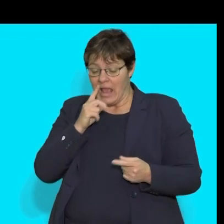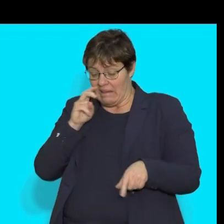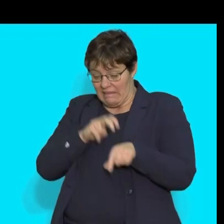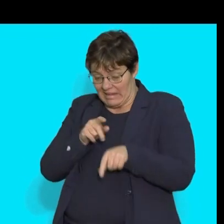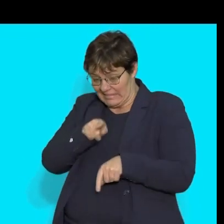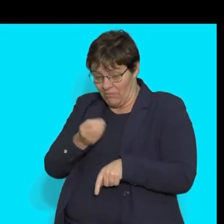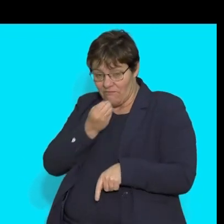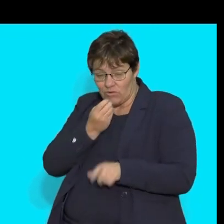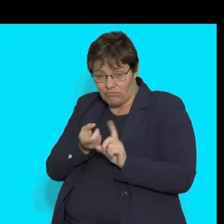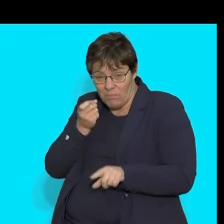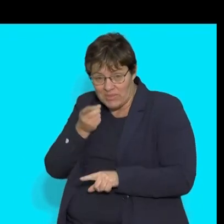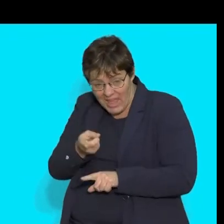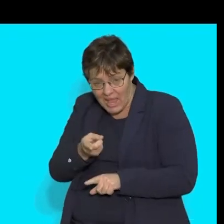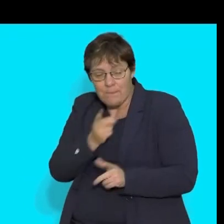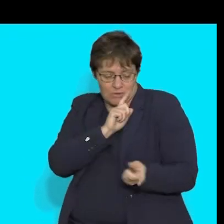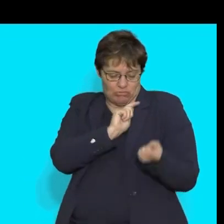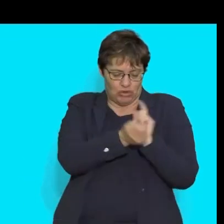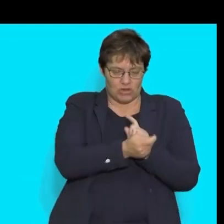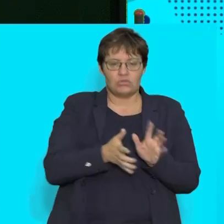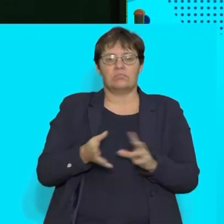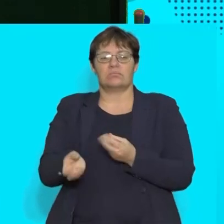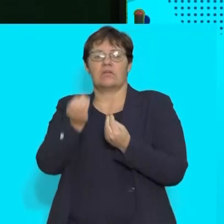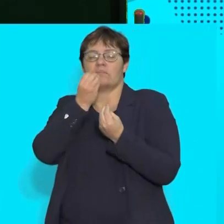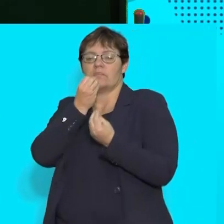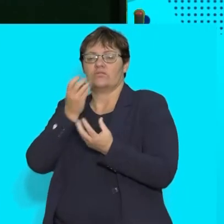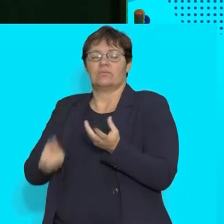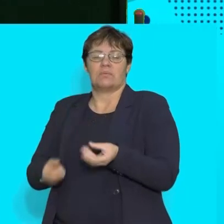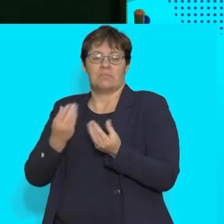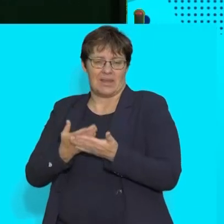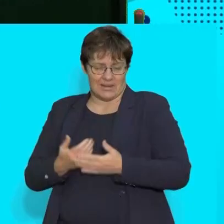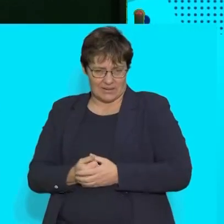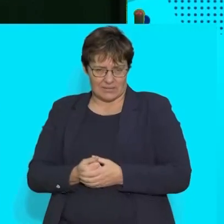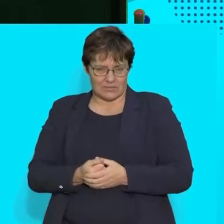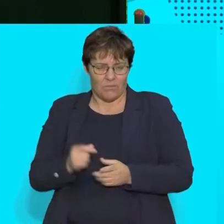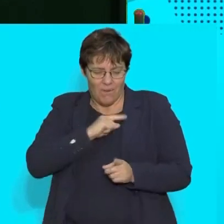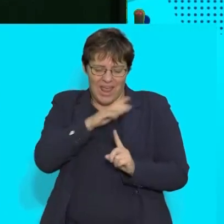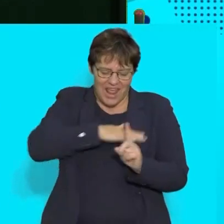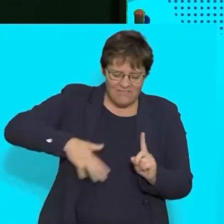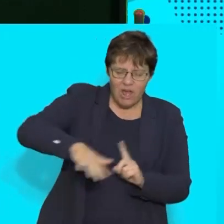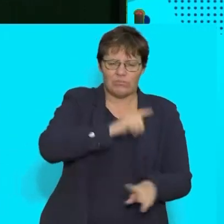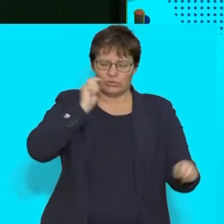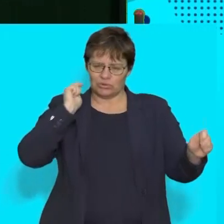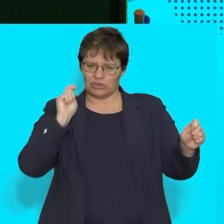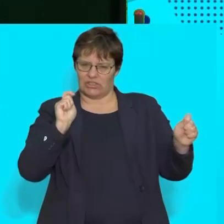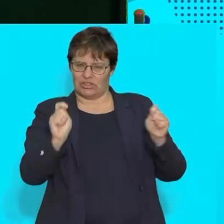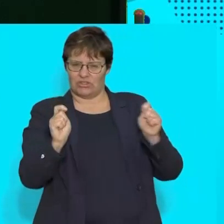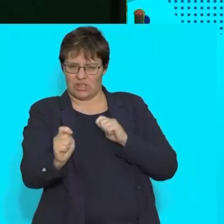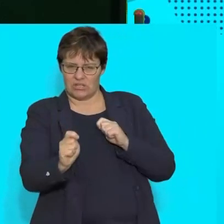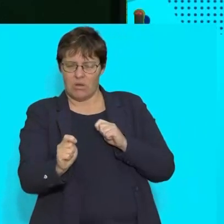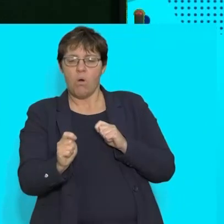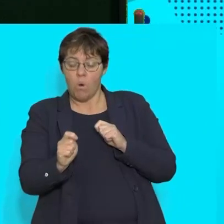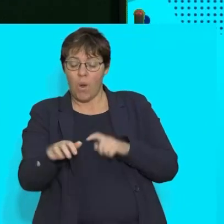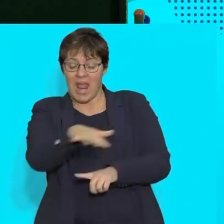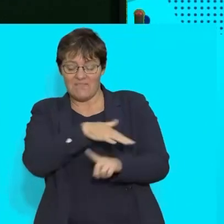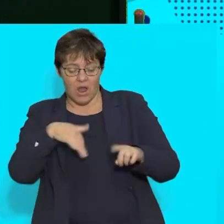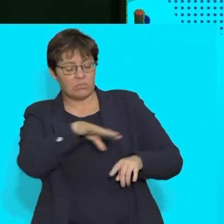need. Lamarck did mention that the environment constantly changed, or that there was a selection pressure from